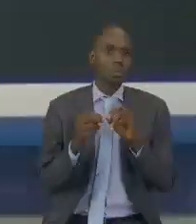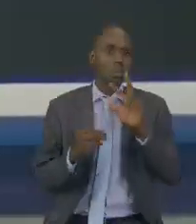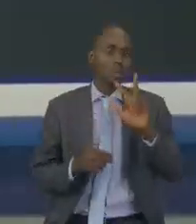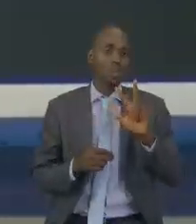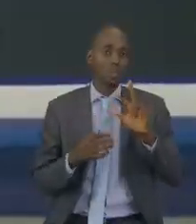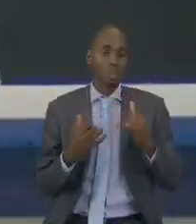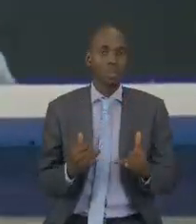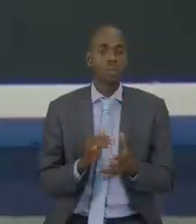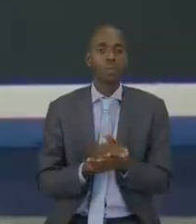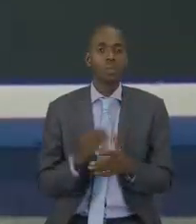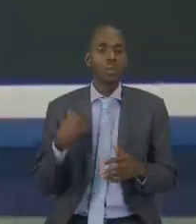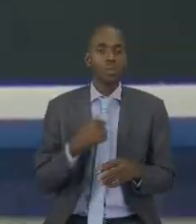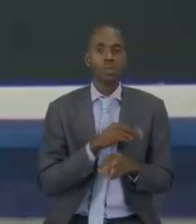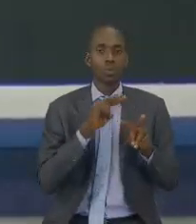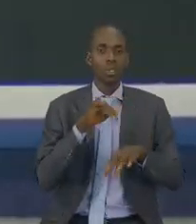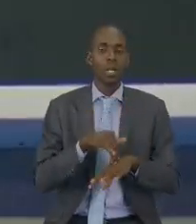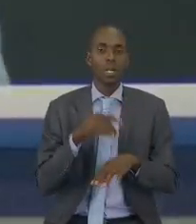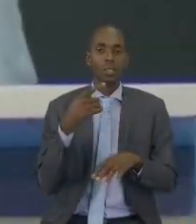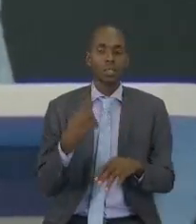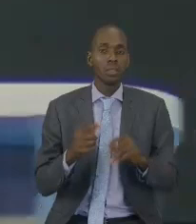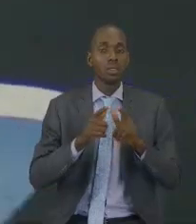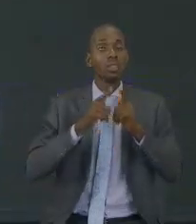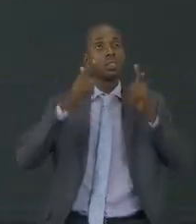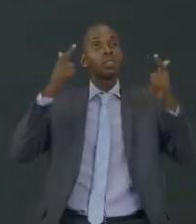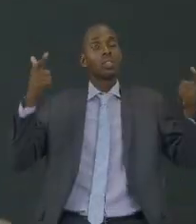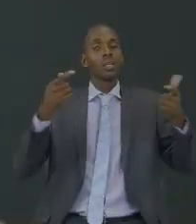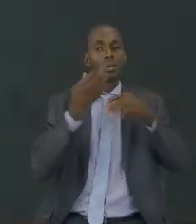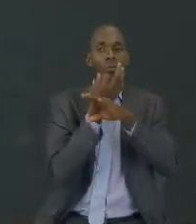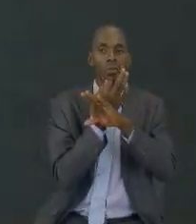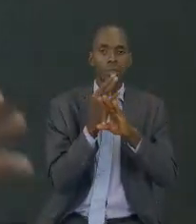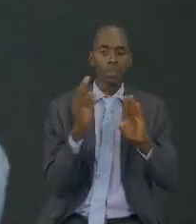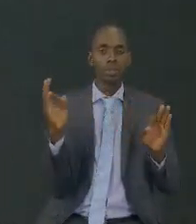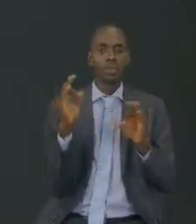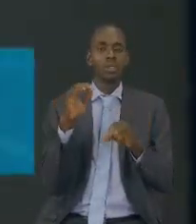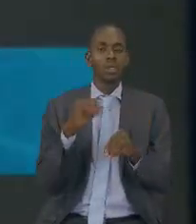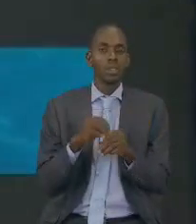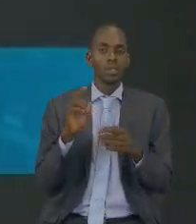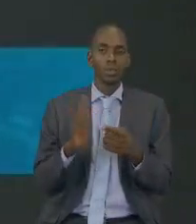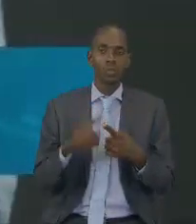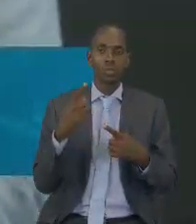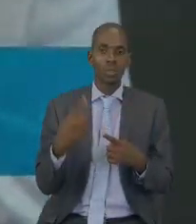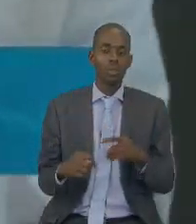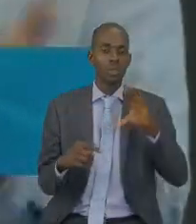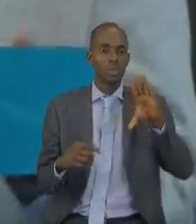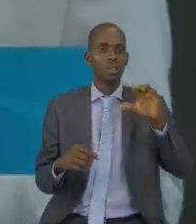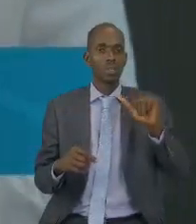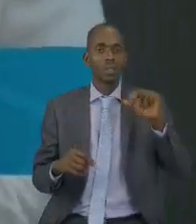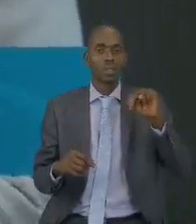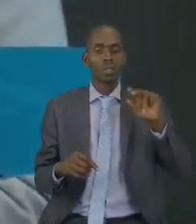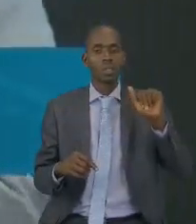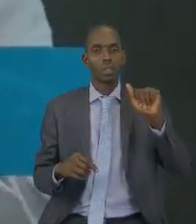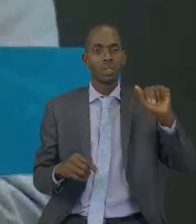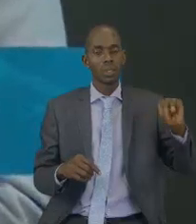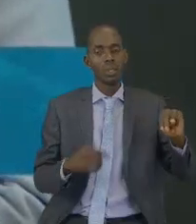we're looking at supernatural freedom into the Canaan of